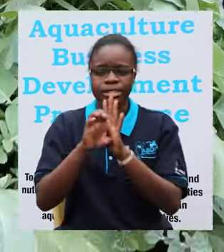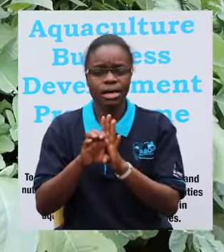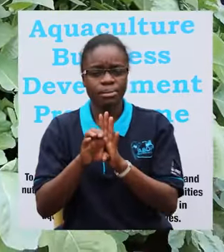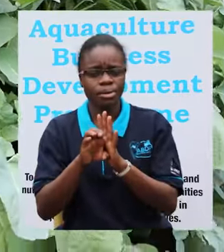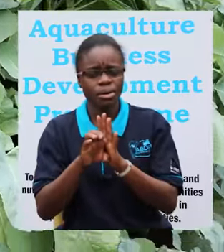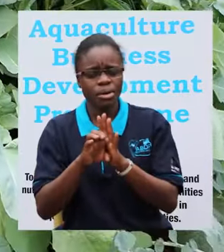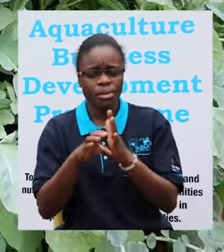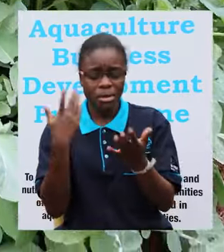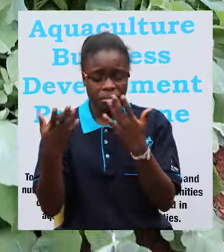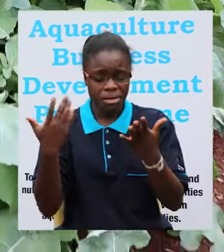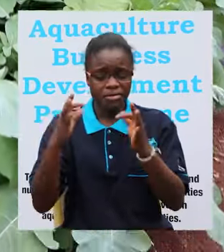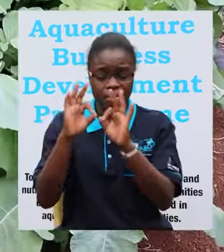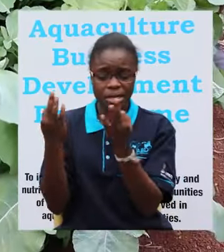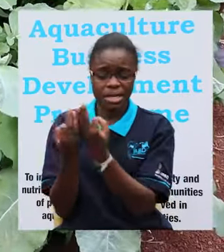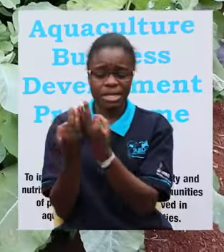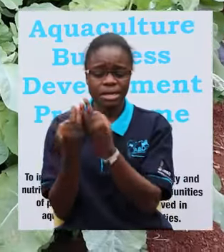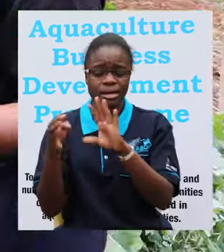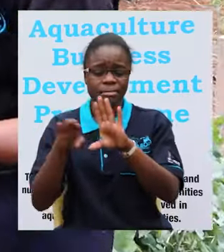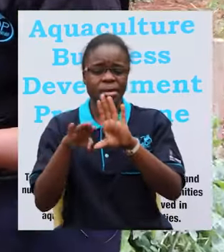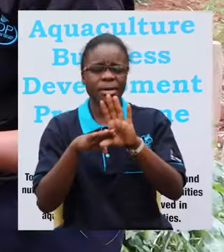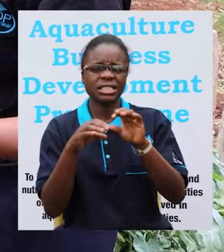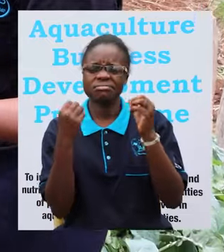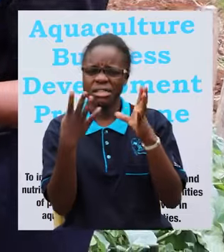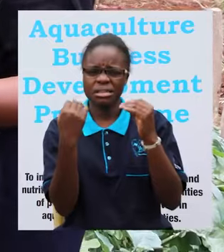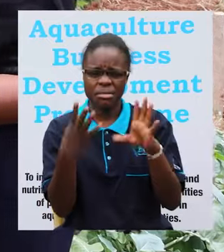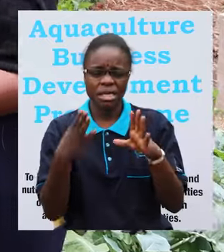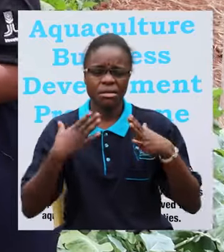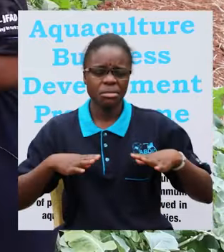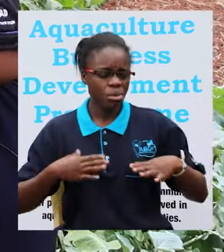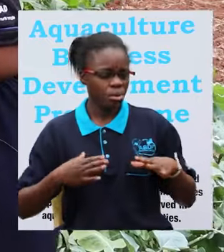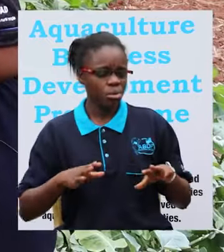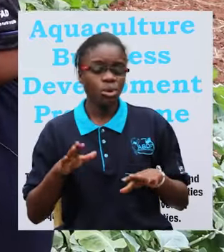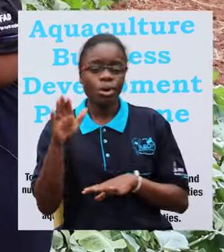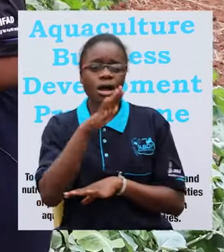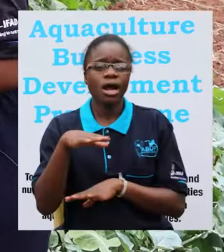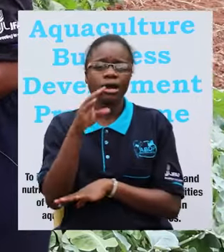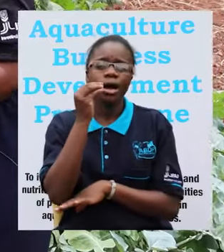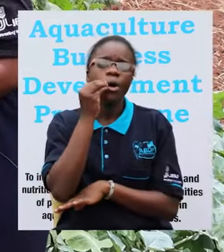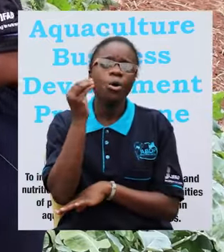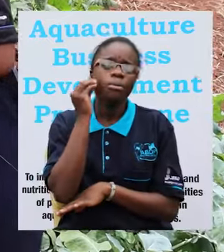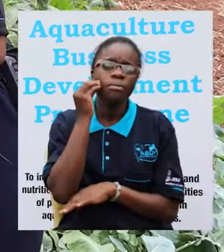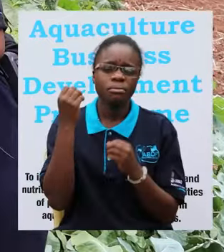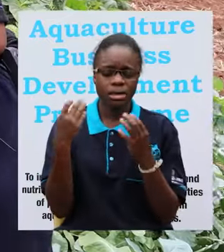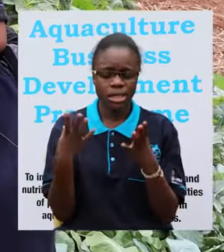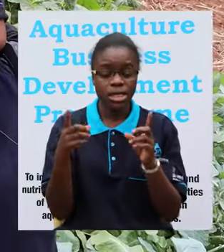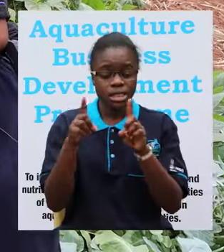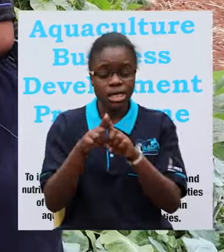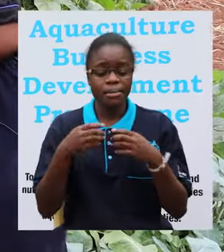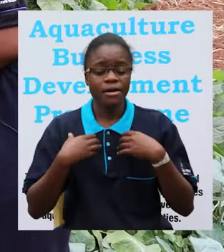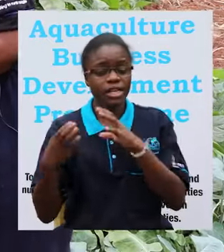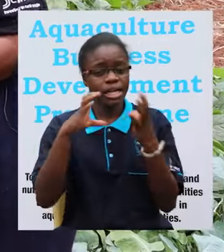Remember, plant population is very high, and since we did the garden with manure and